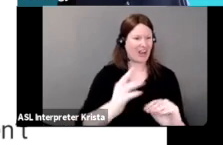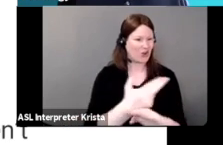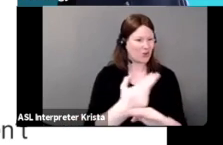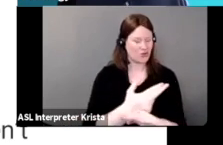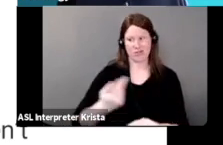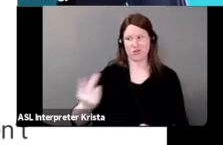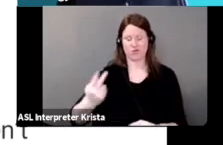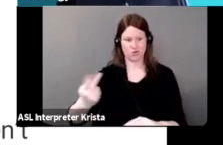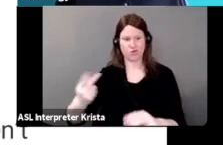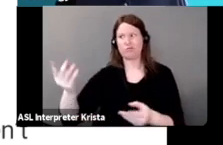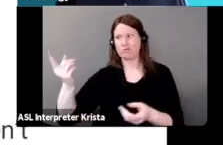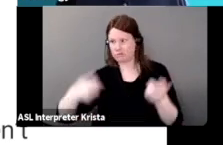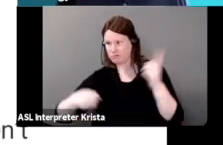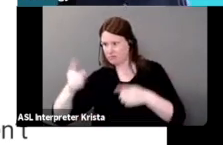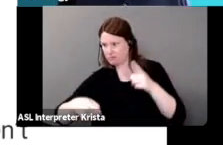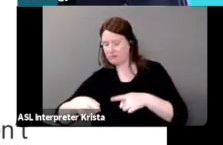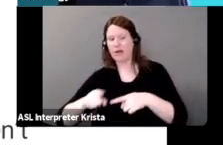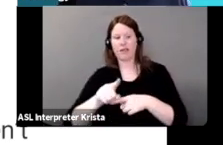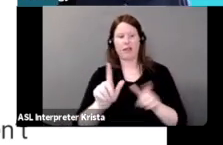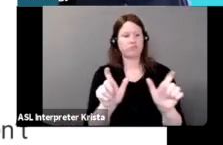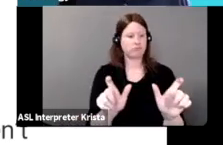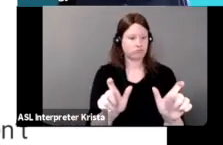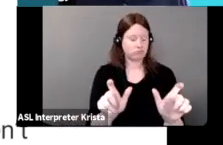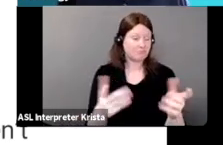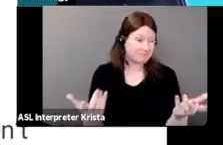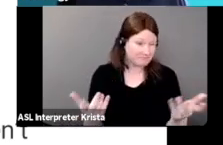And finally, it's a public demonstration of